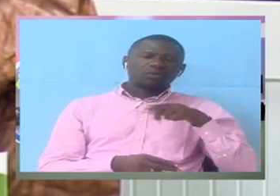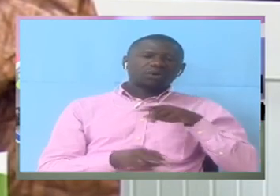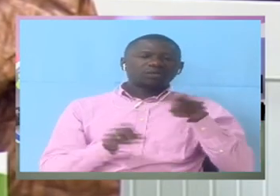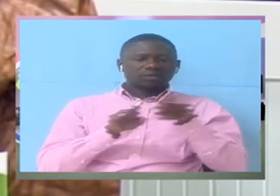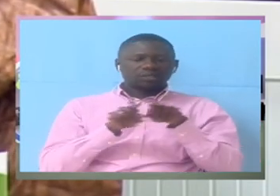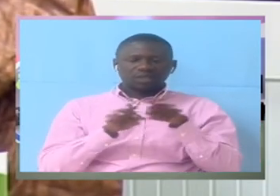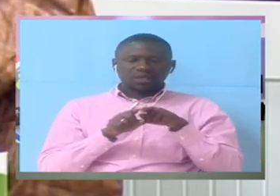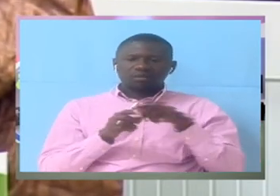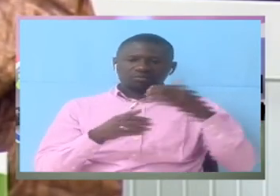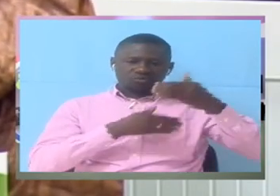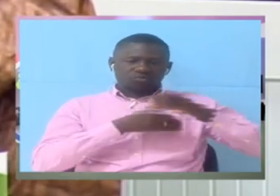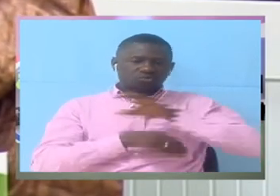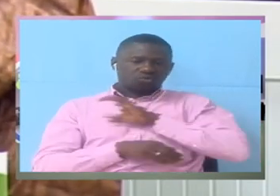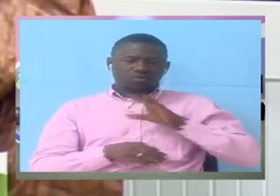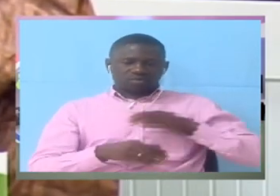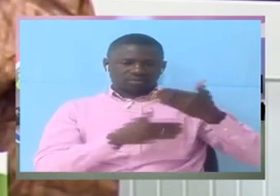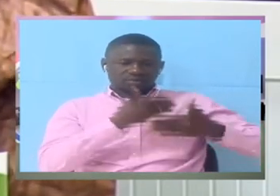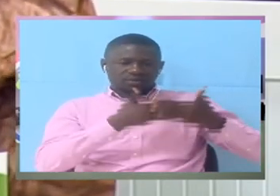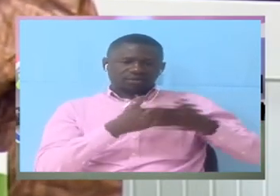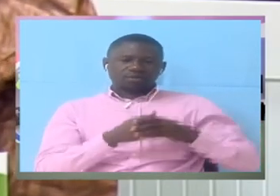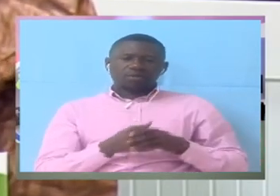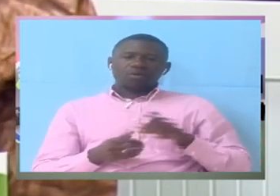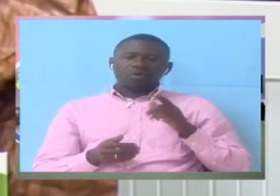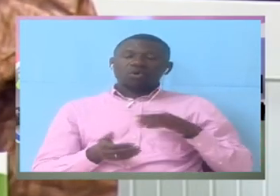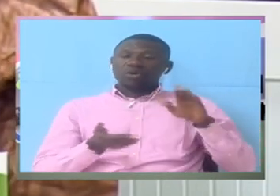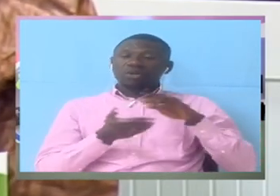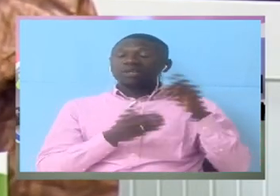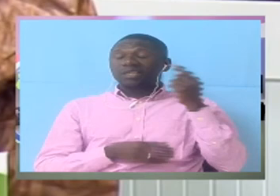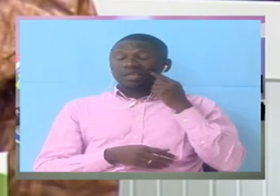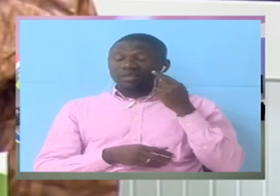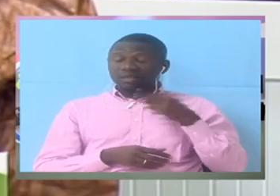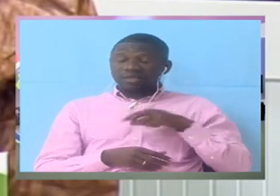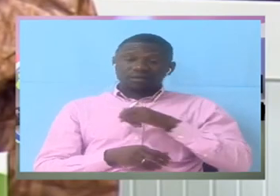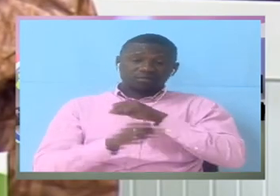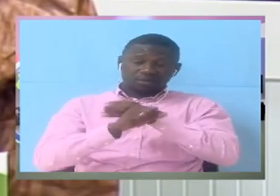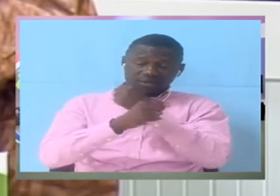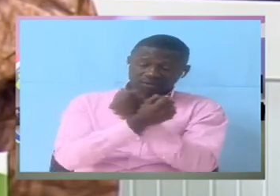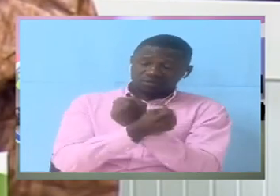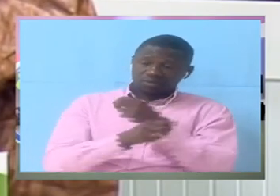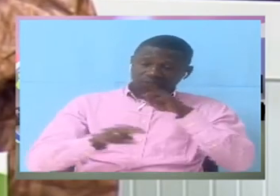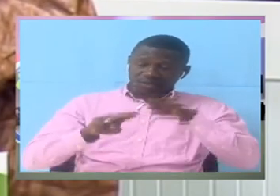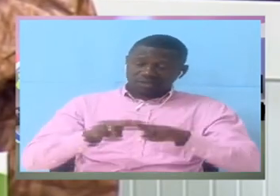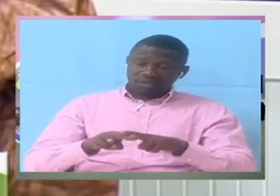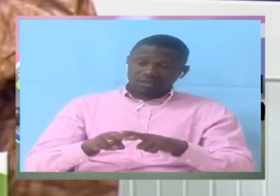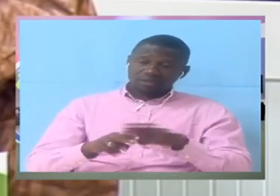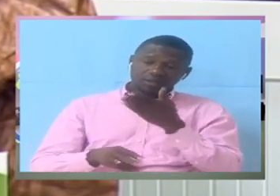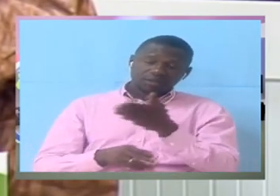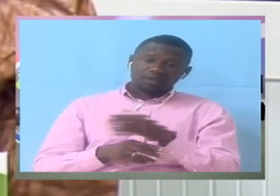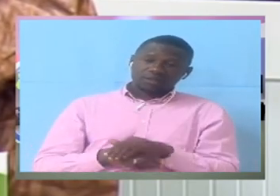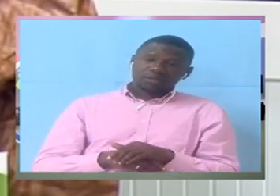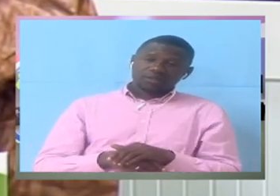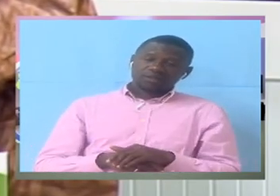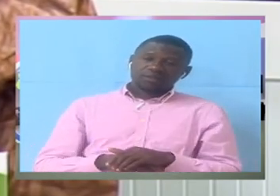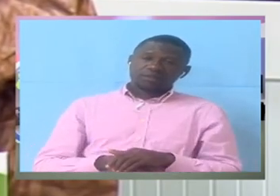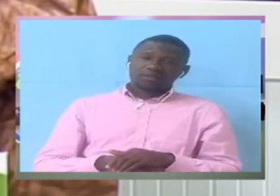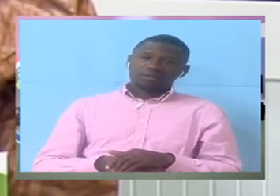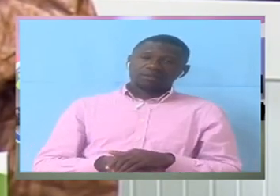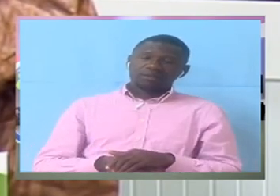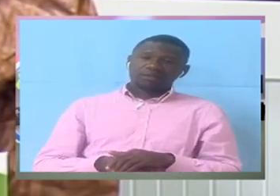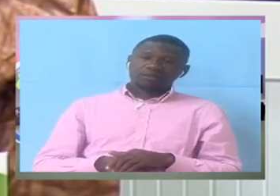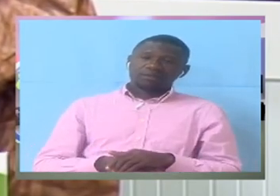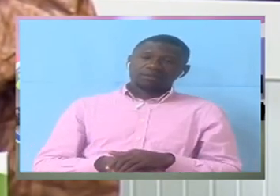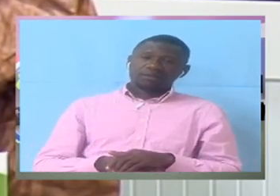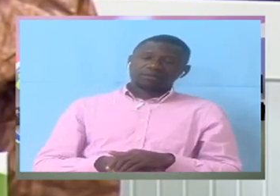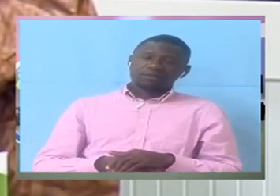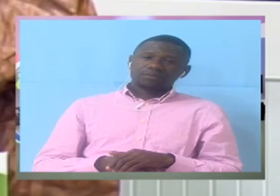a path between our compounds. And the day that I was arrested and I was sitting down, Salmina ngi nefoko ko ñing mo mangena na kessol tiñala